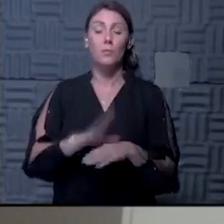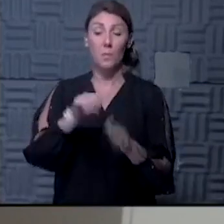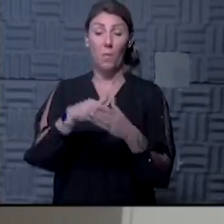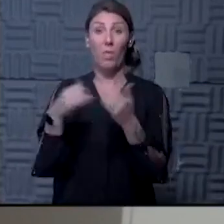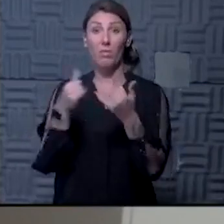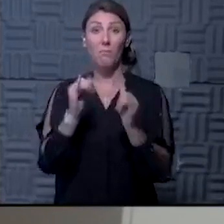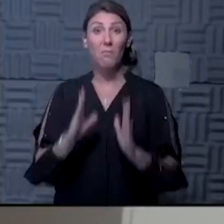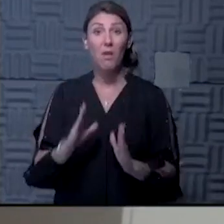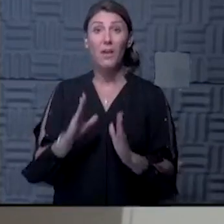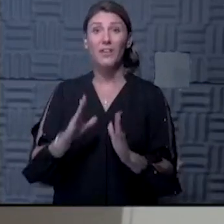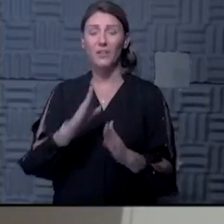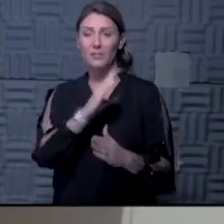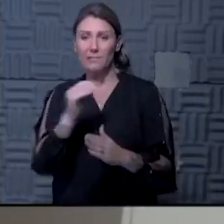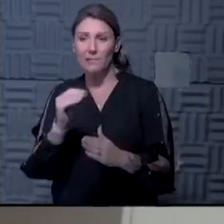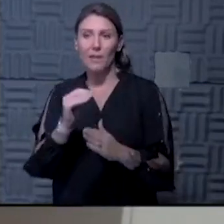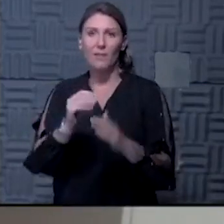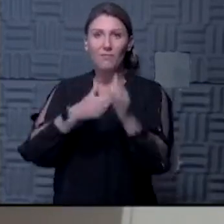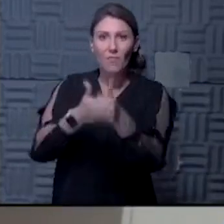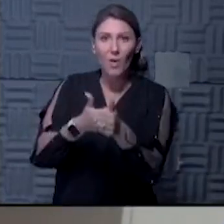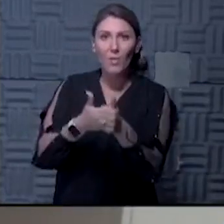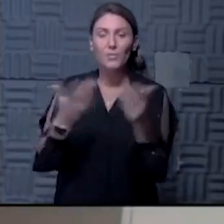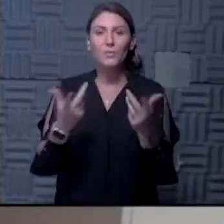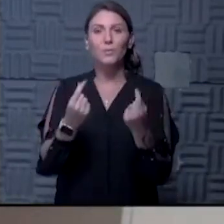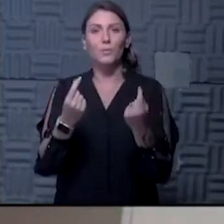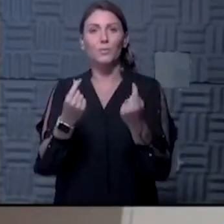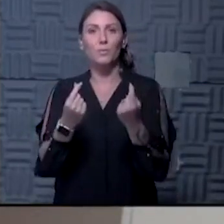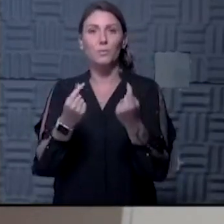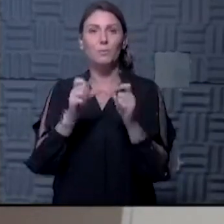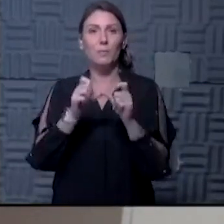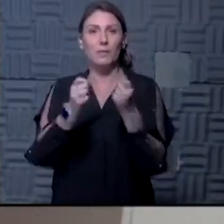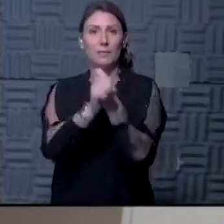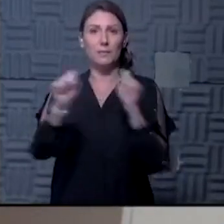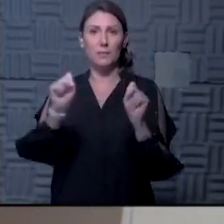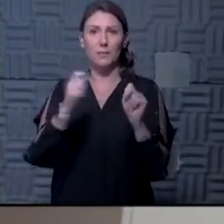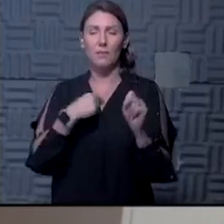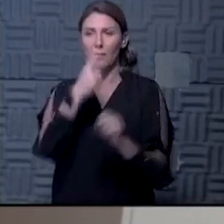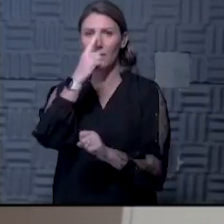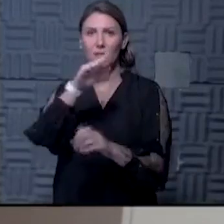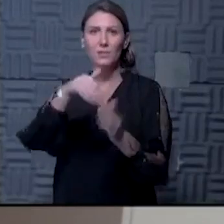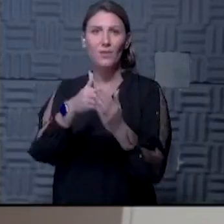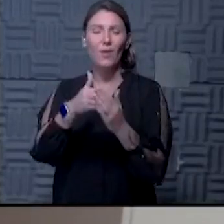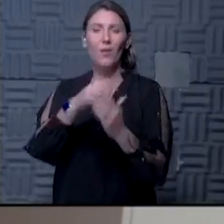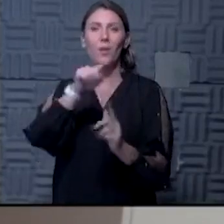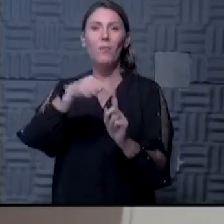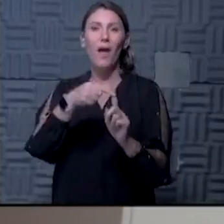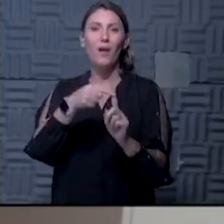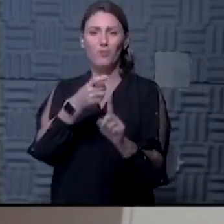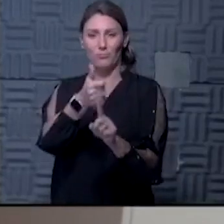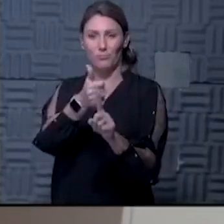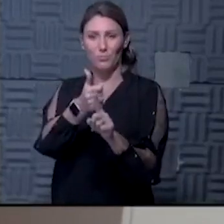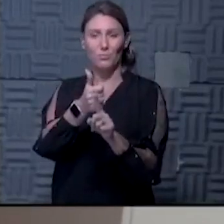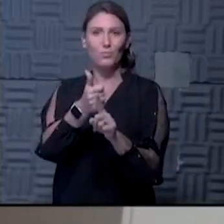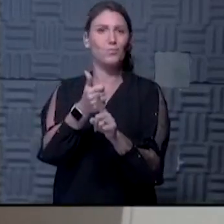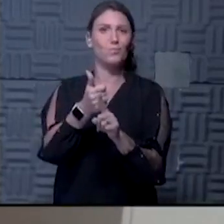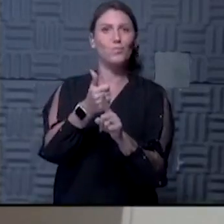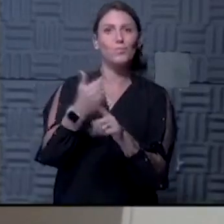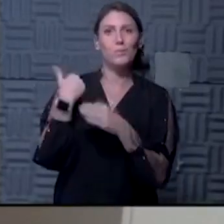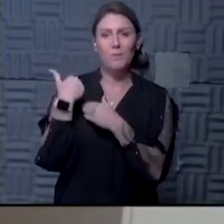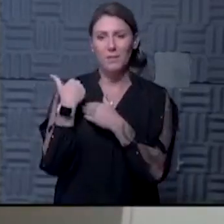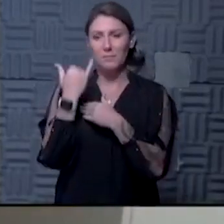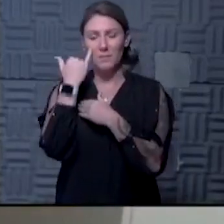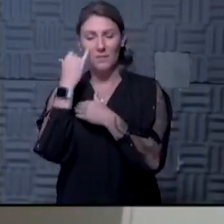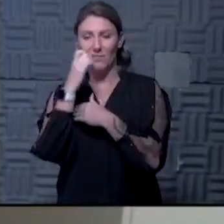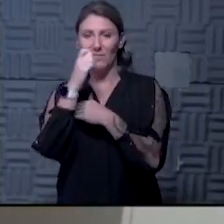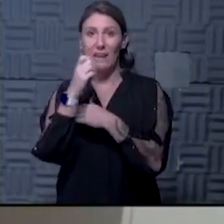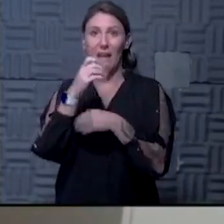buying in as to what we were trying to do to keep them safe. Because I think it's all about social responsibility. If you don't go into a bubble